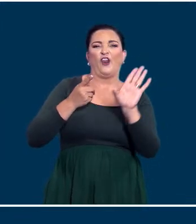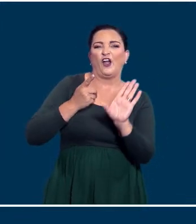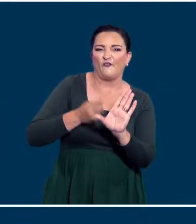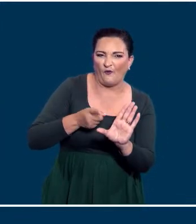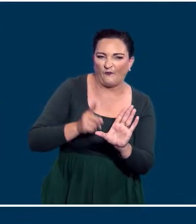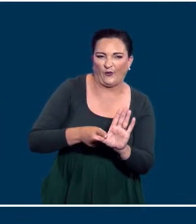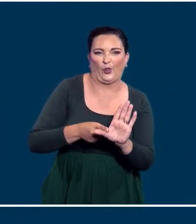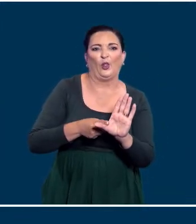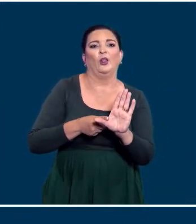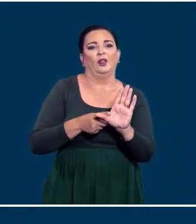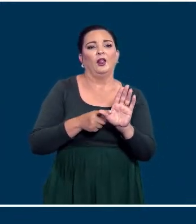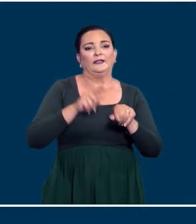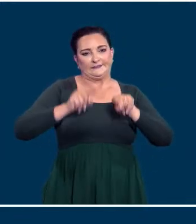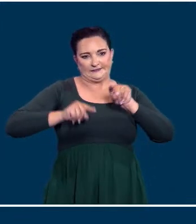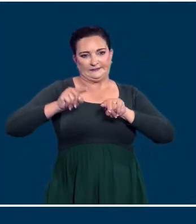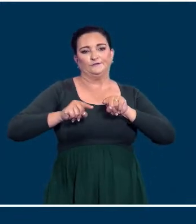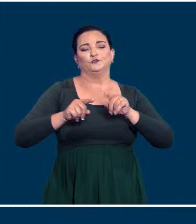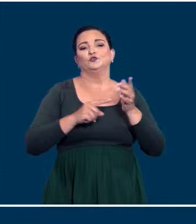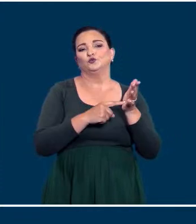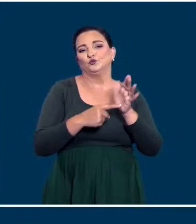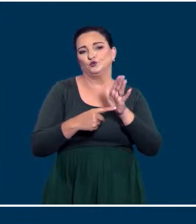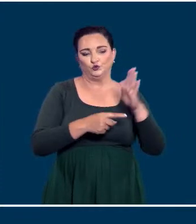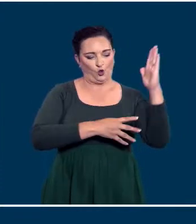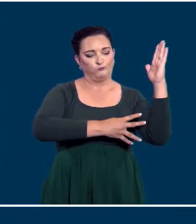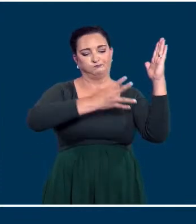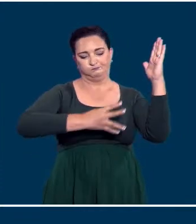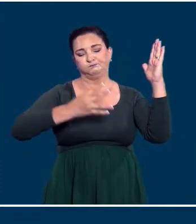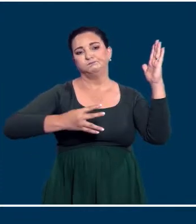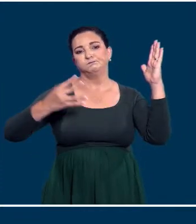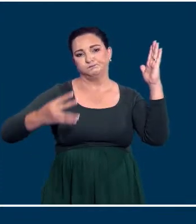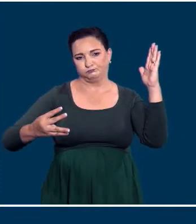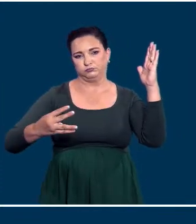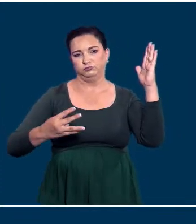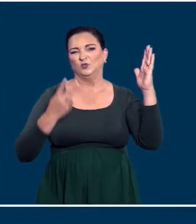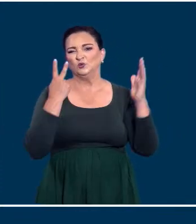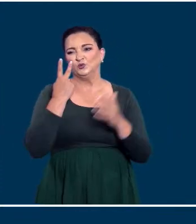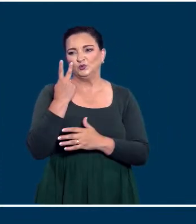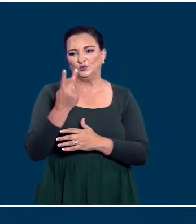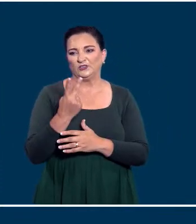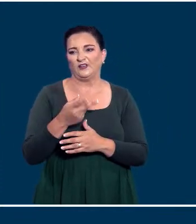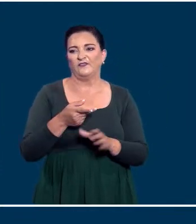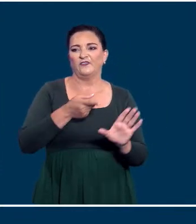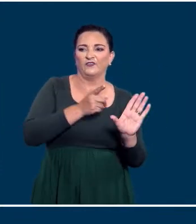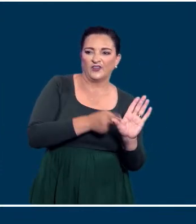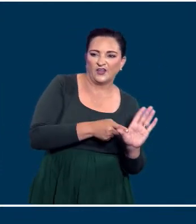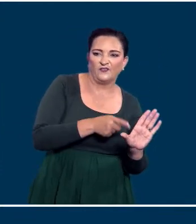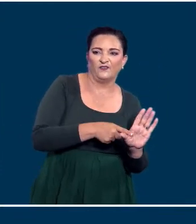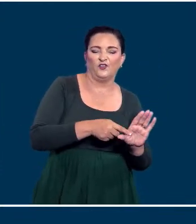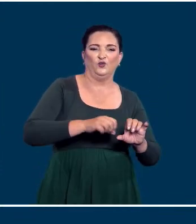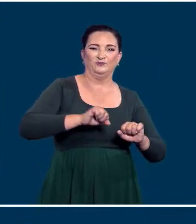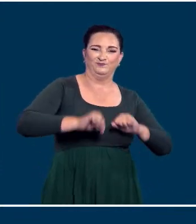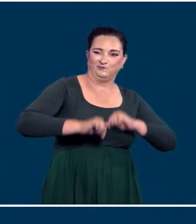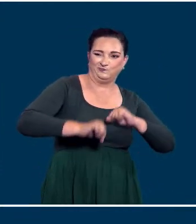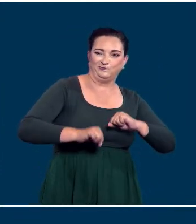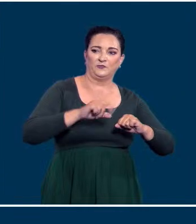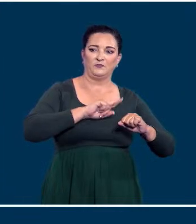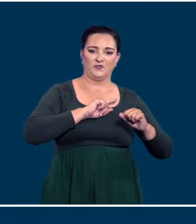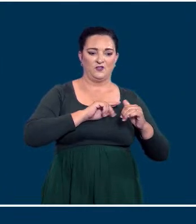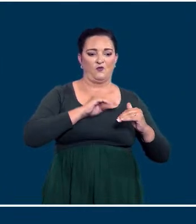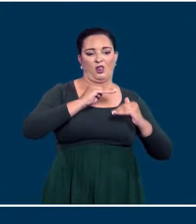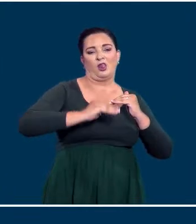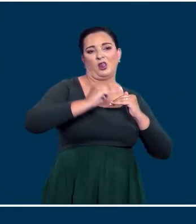other components, drive a lot of the volatility that we see in the inflation rate. So that